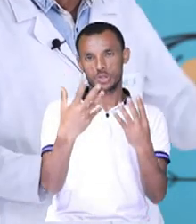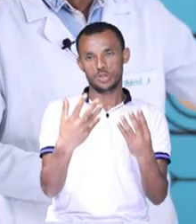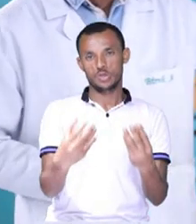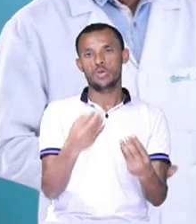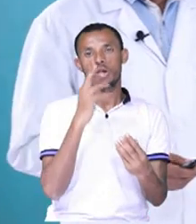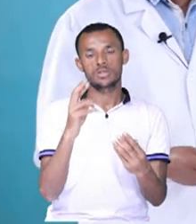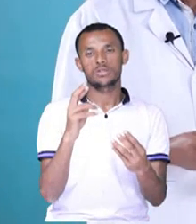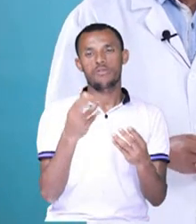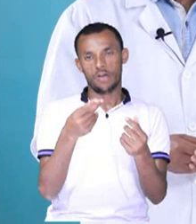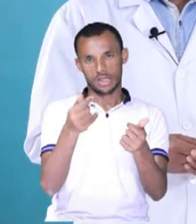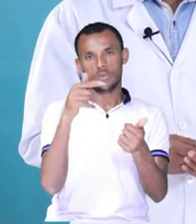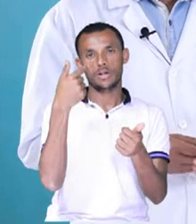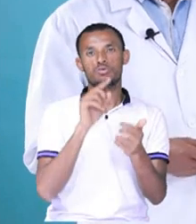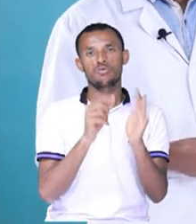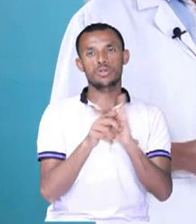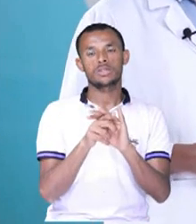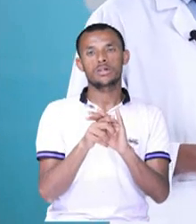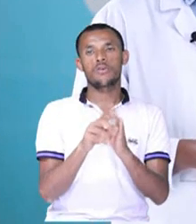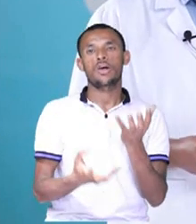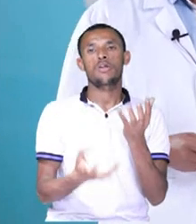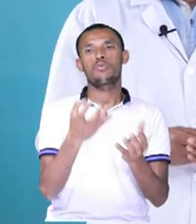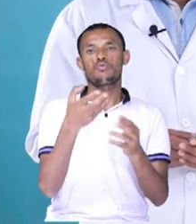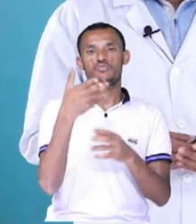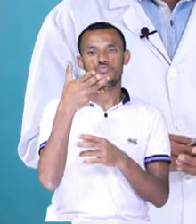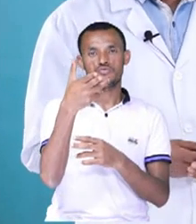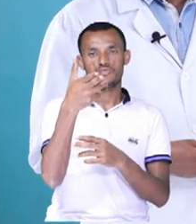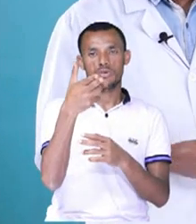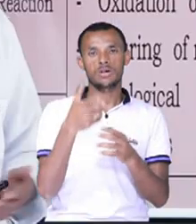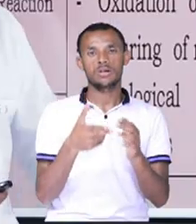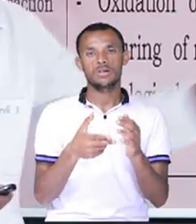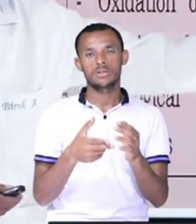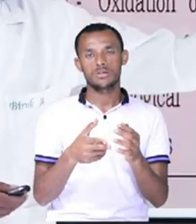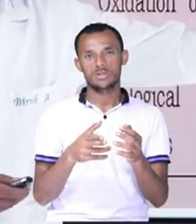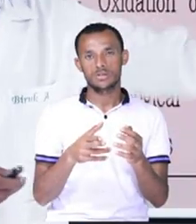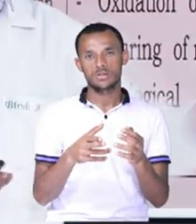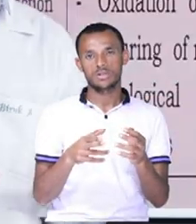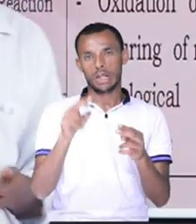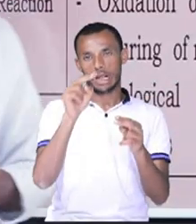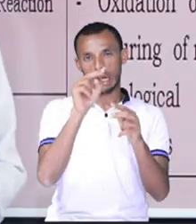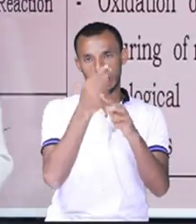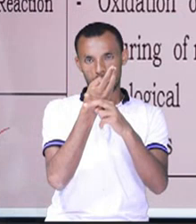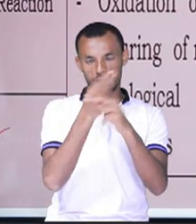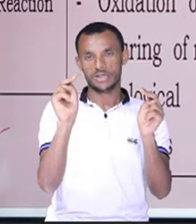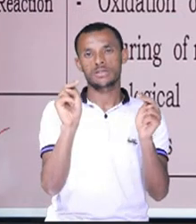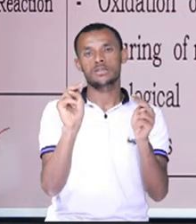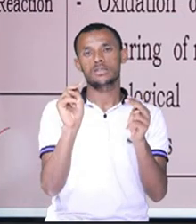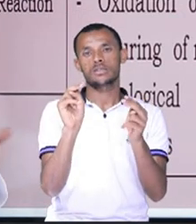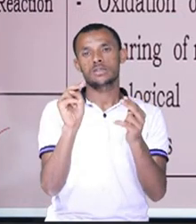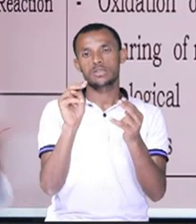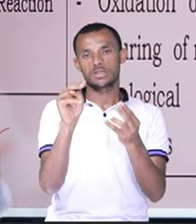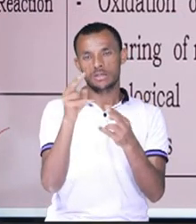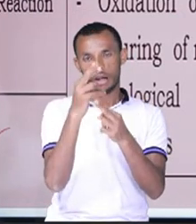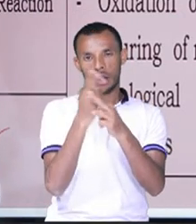other examples of fast reaction: firing of a gun is fast reaction. Neutralization reaction, you